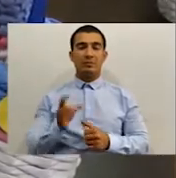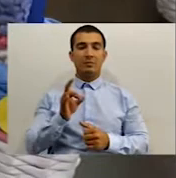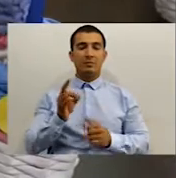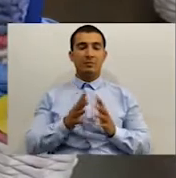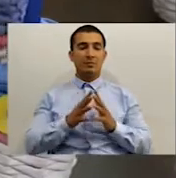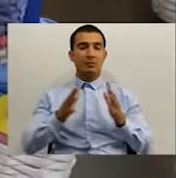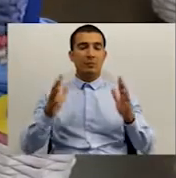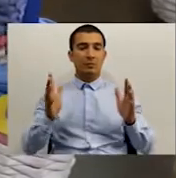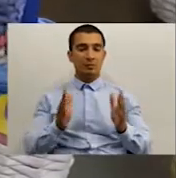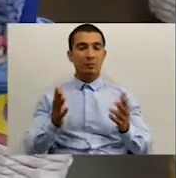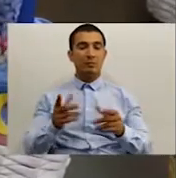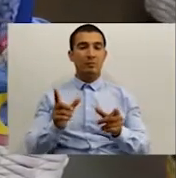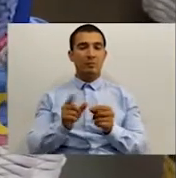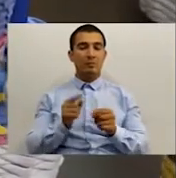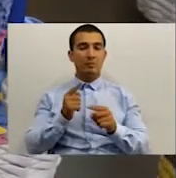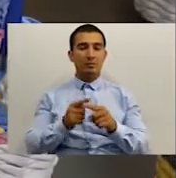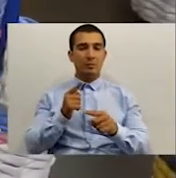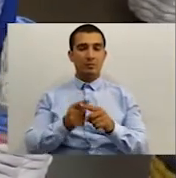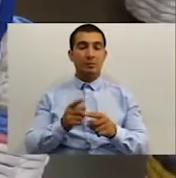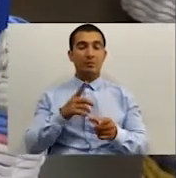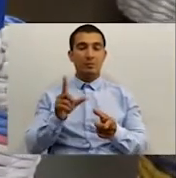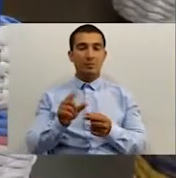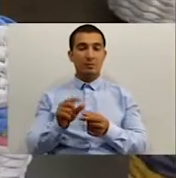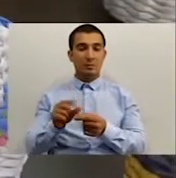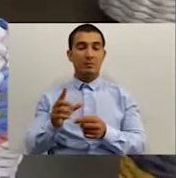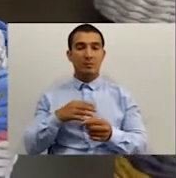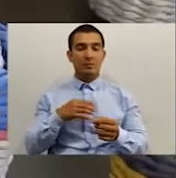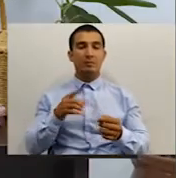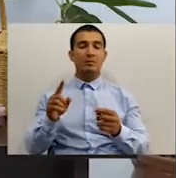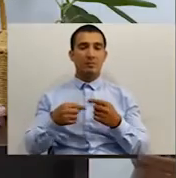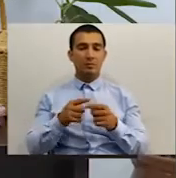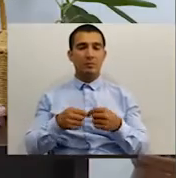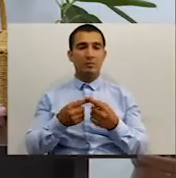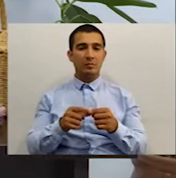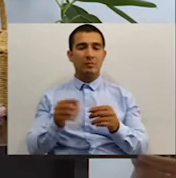Kaltalashganda qo'shib to'qib ketaveramiz.